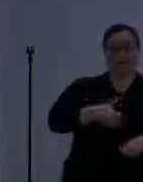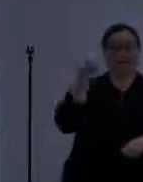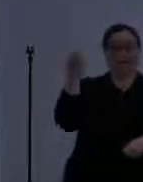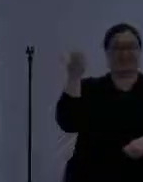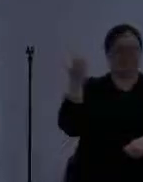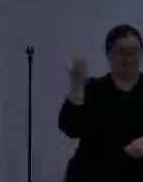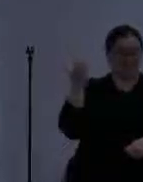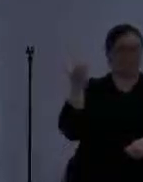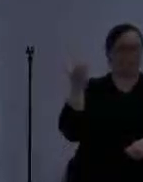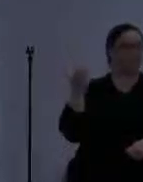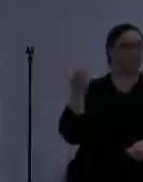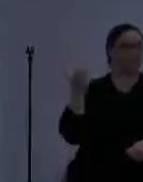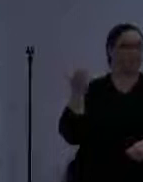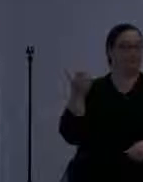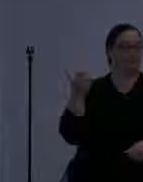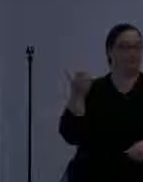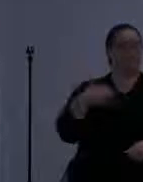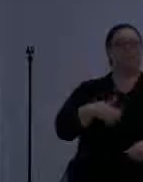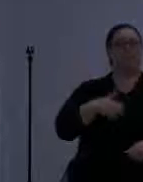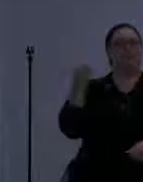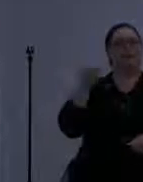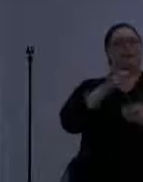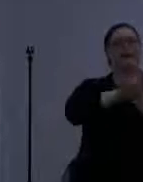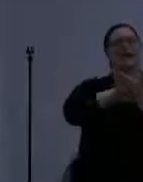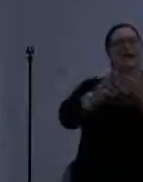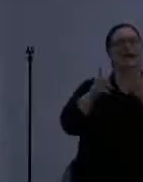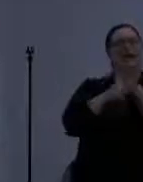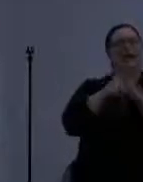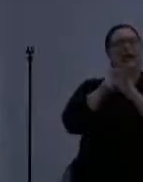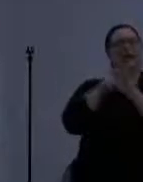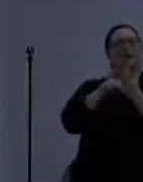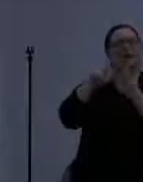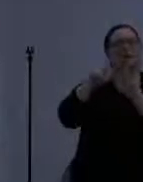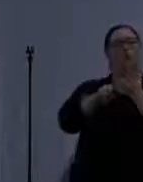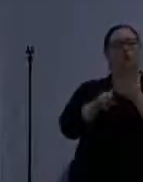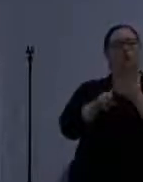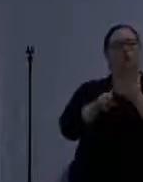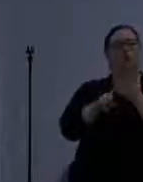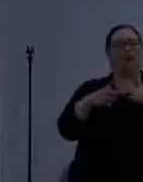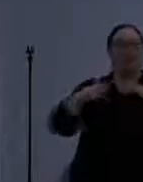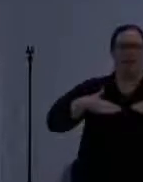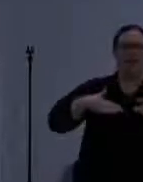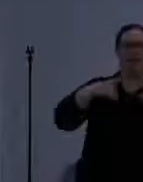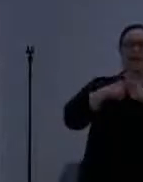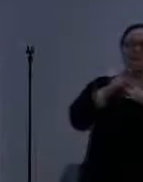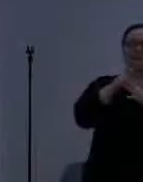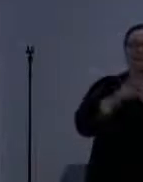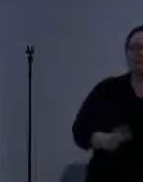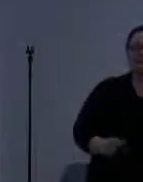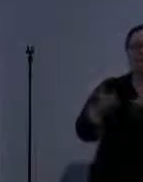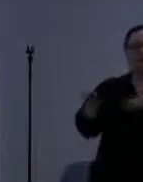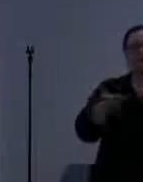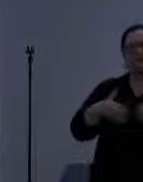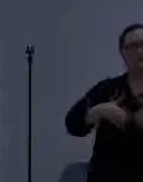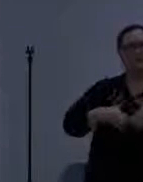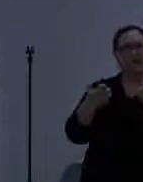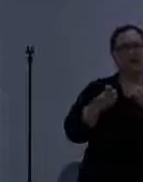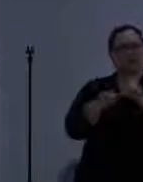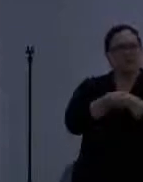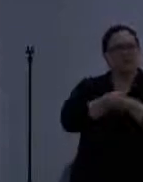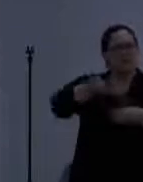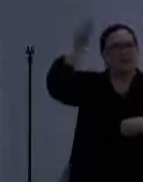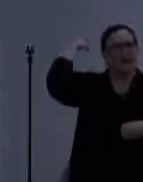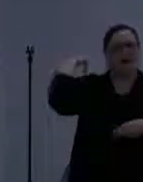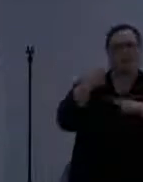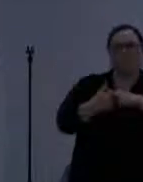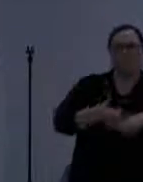would have gone to HADSCO, the Health and Disability Services Complaints Office. Now HADSCO, because they do